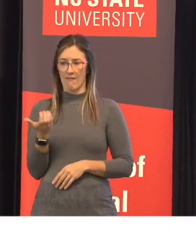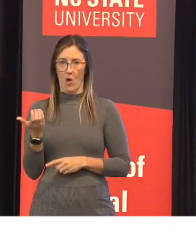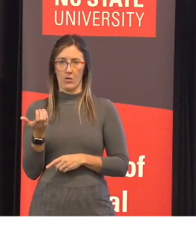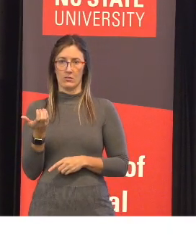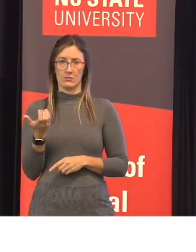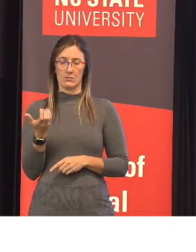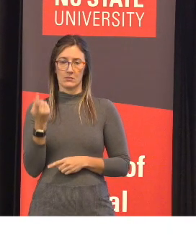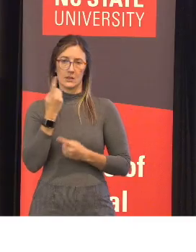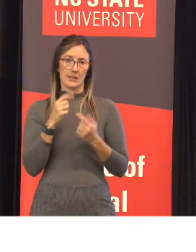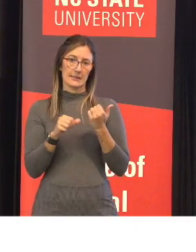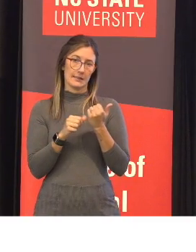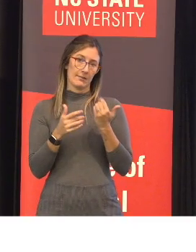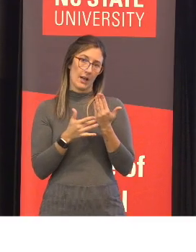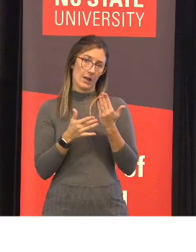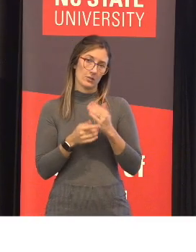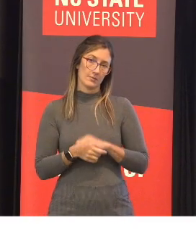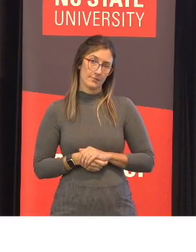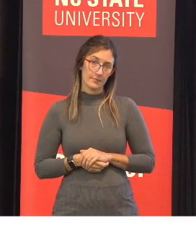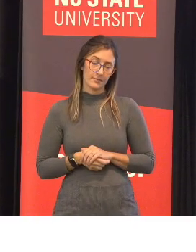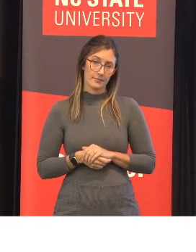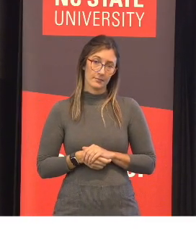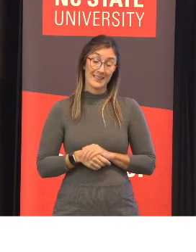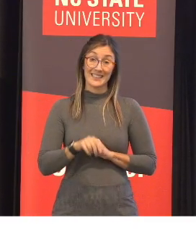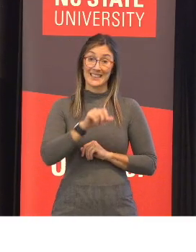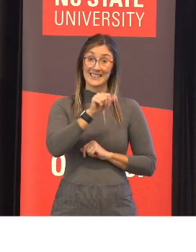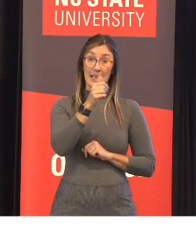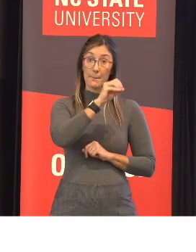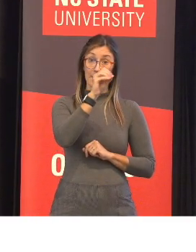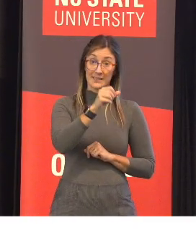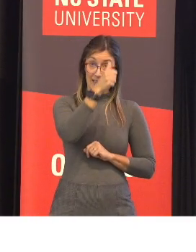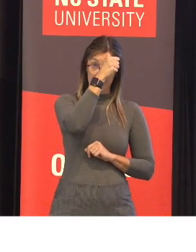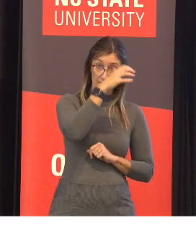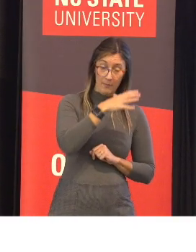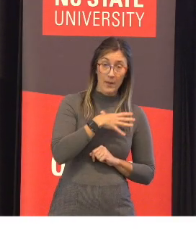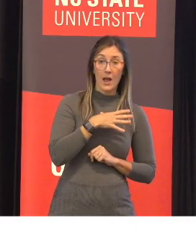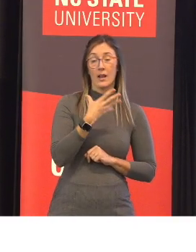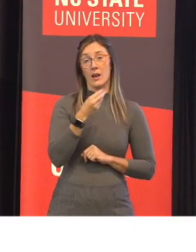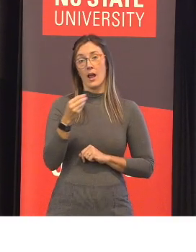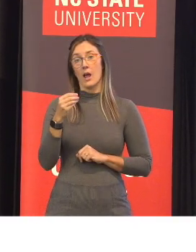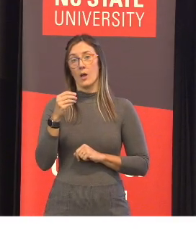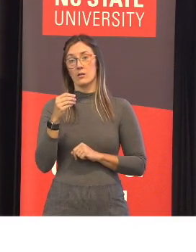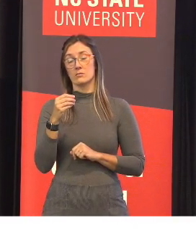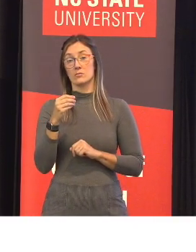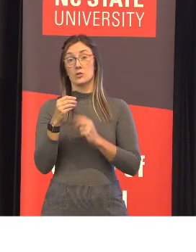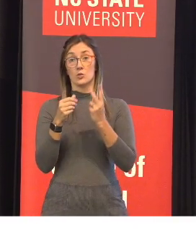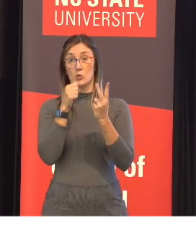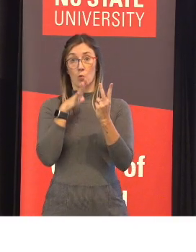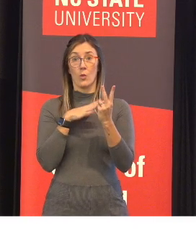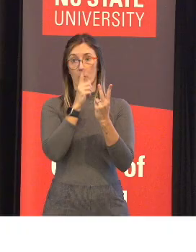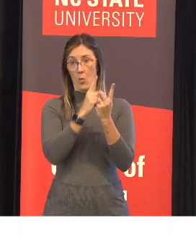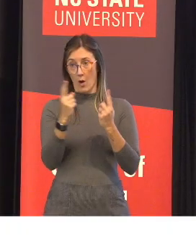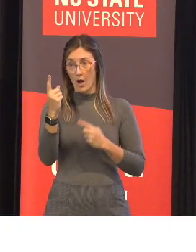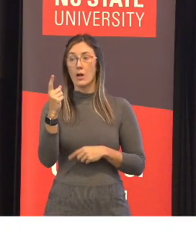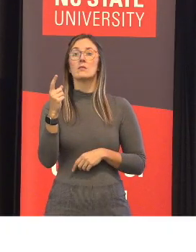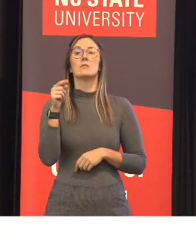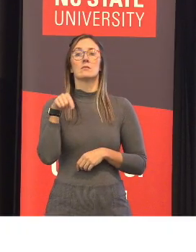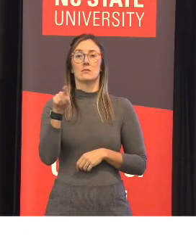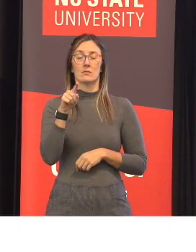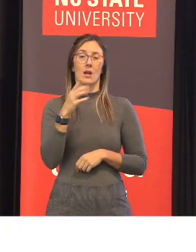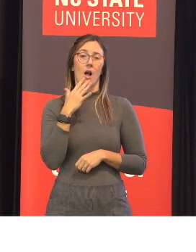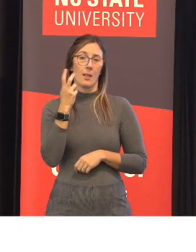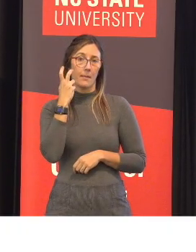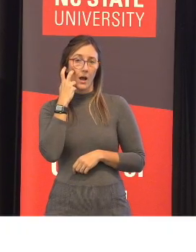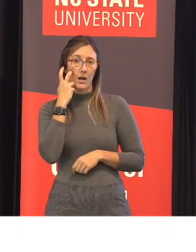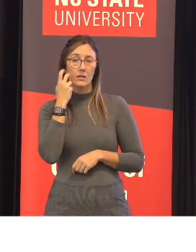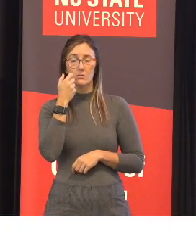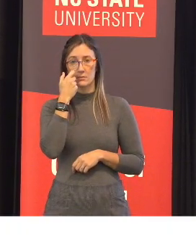10% of all men and 1 in 200 women are colorblind. Many don't know it because color blindness is very